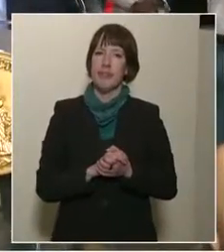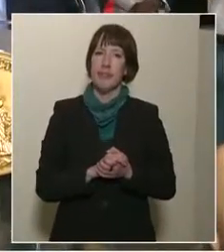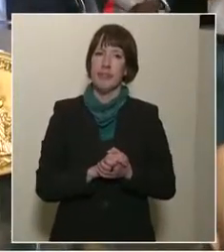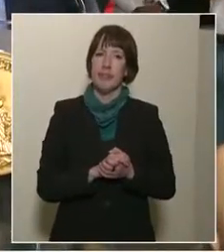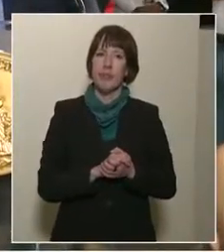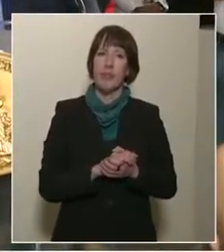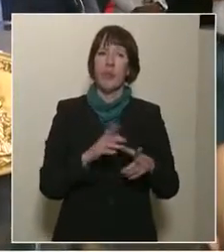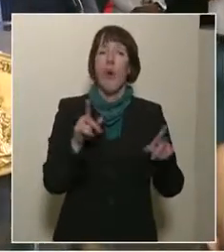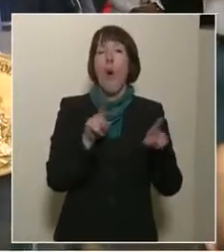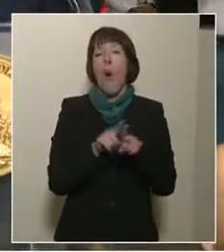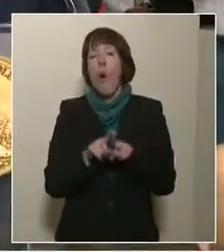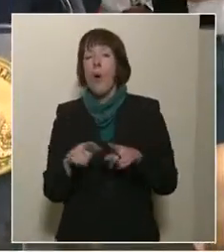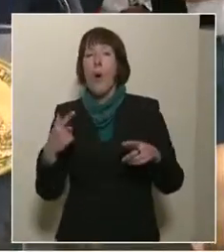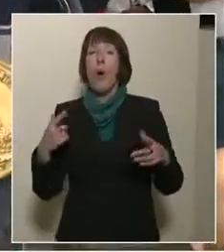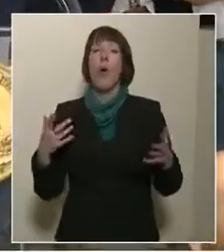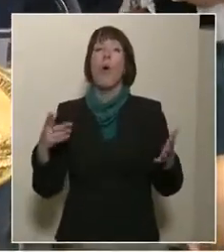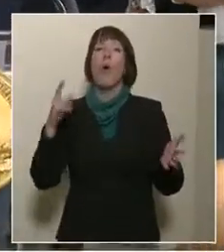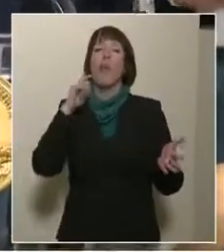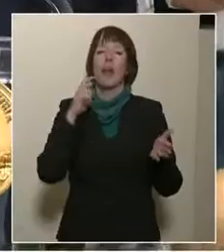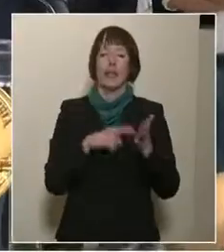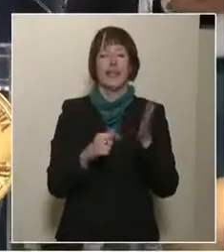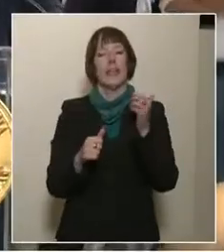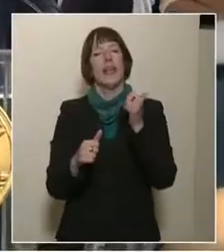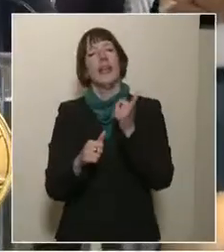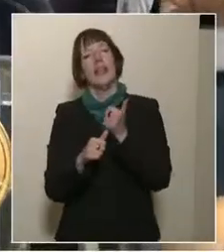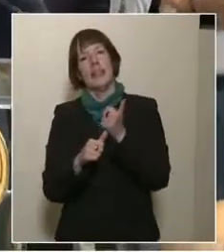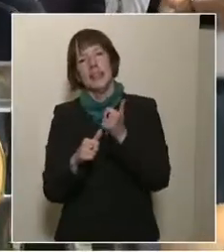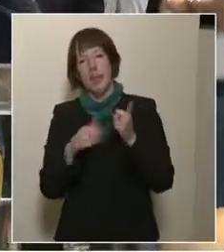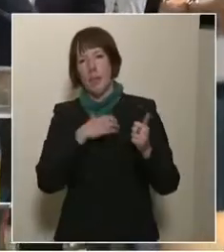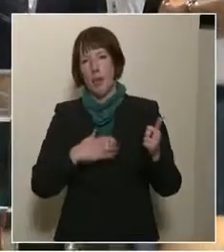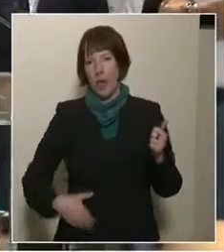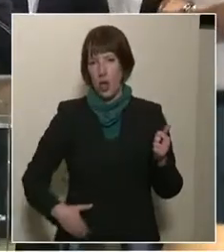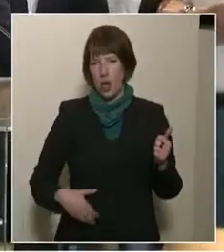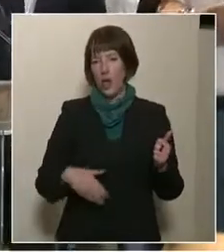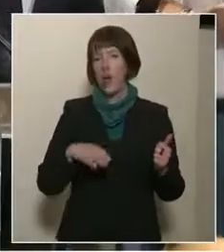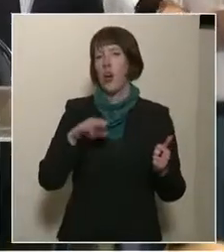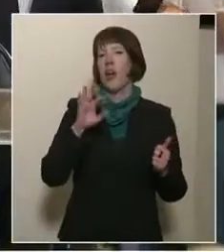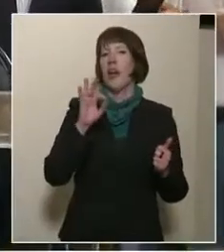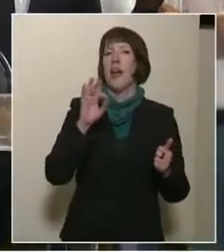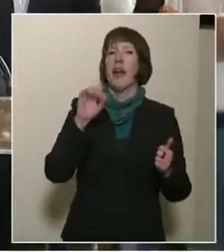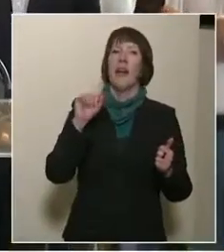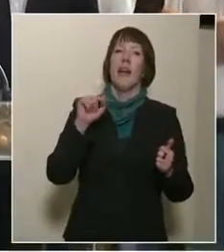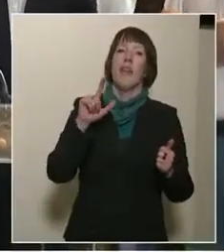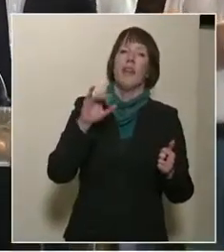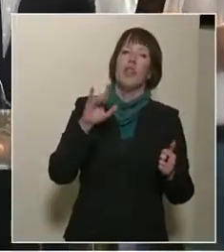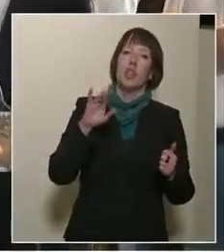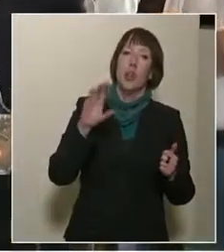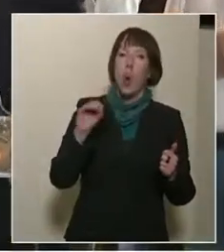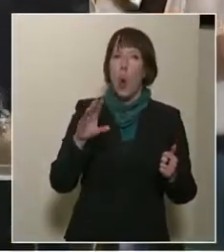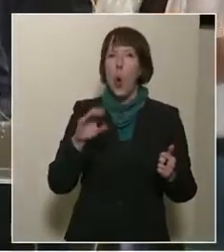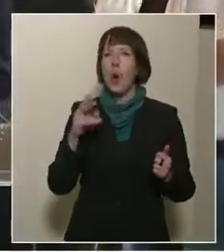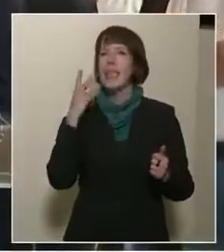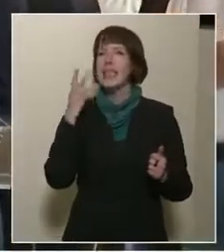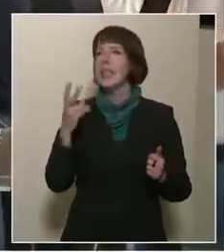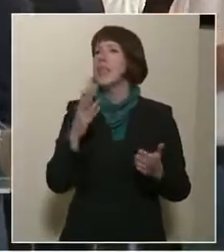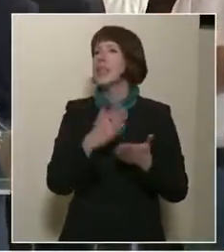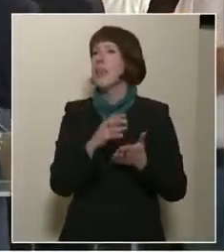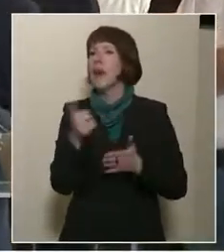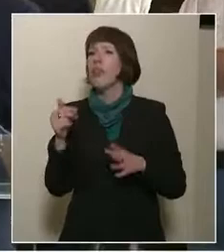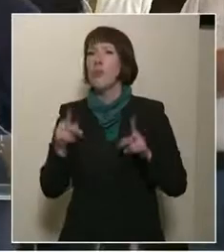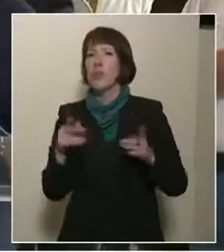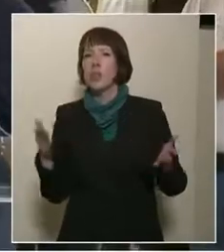I also want to recognize Deputy Mayor John Falchicchio, Sabanglay Cook. I see some folks from the Chamber, Dr. Carolyn Rudd. This